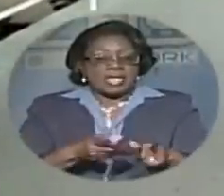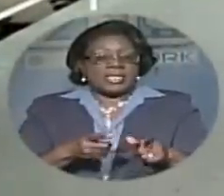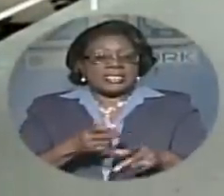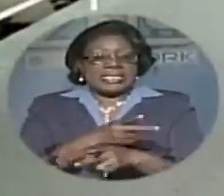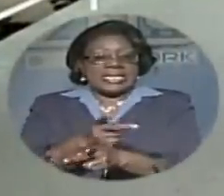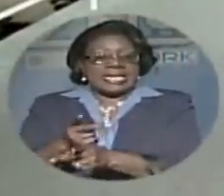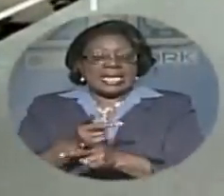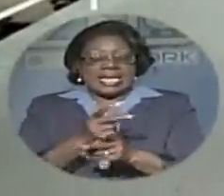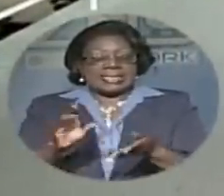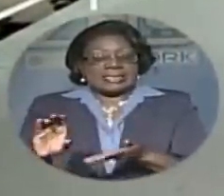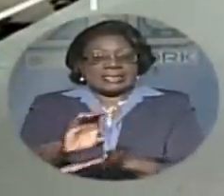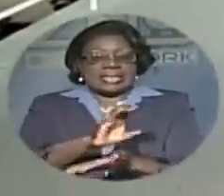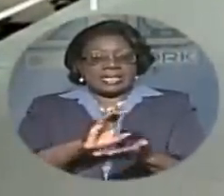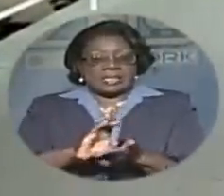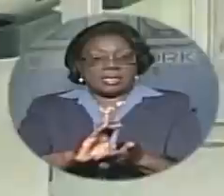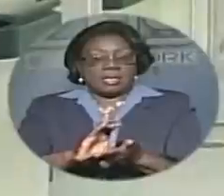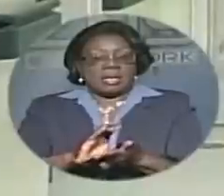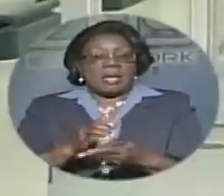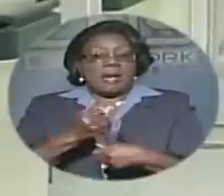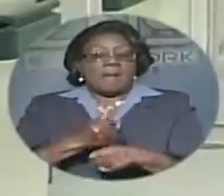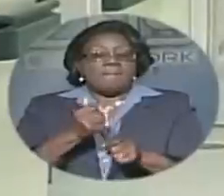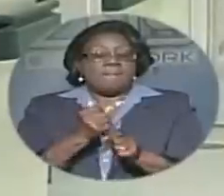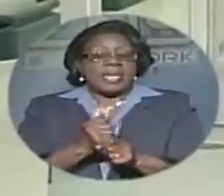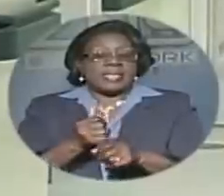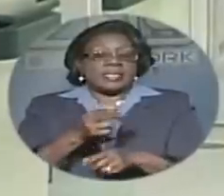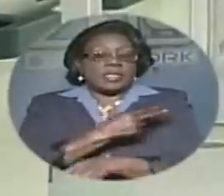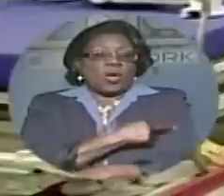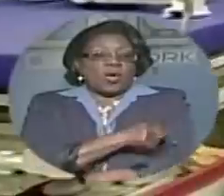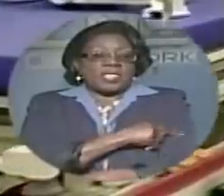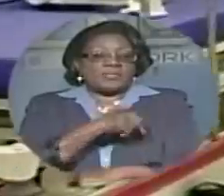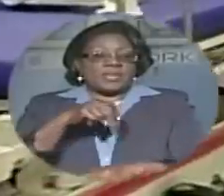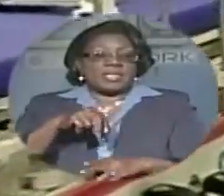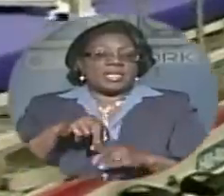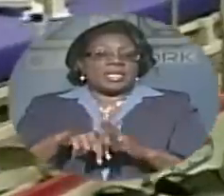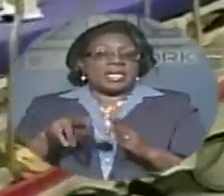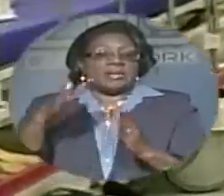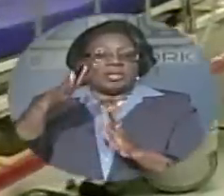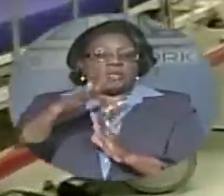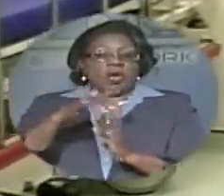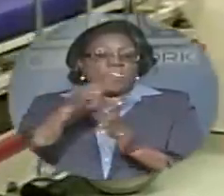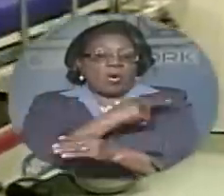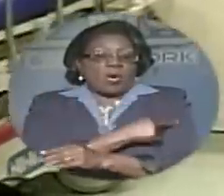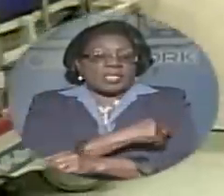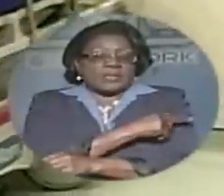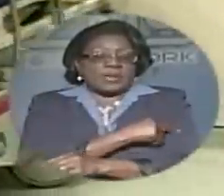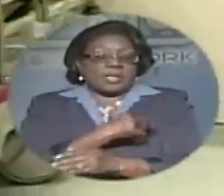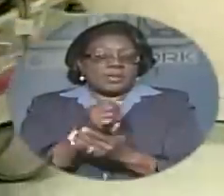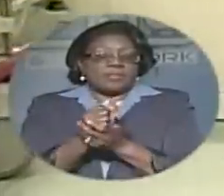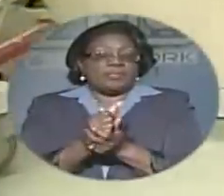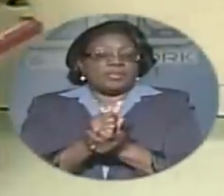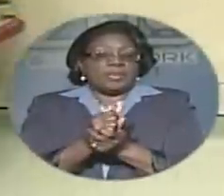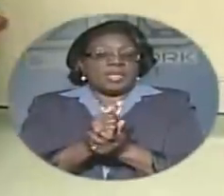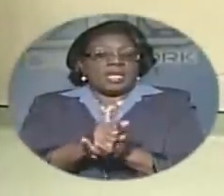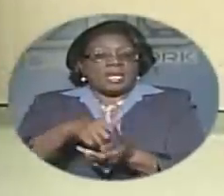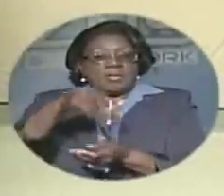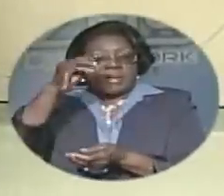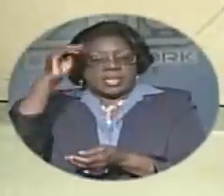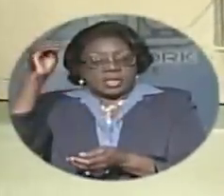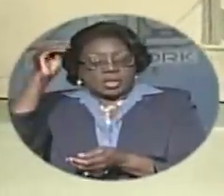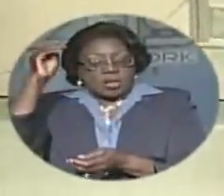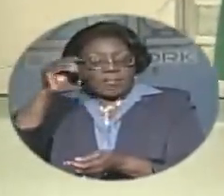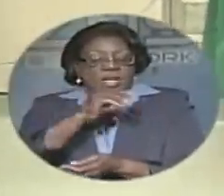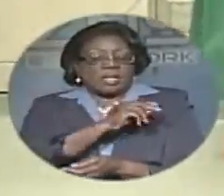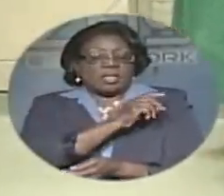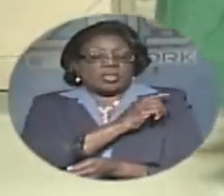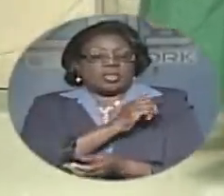center pushes the Rand Hospital into the 21st century. According to the Minister of Health, Dr. Hubert Minnis, the new theaters